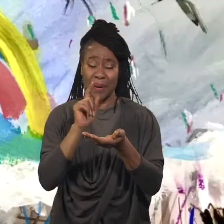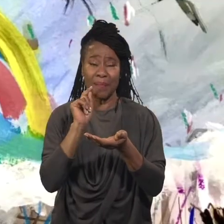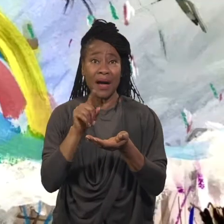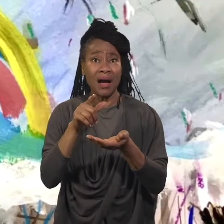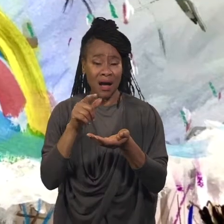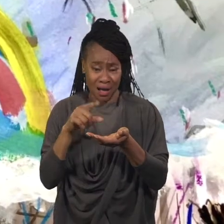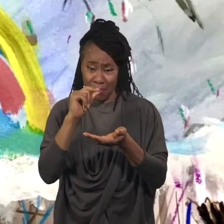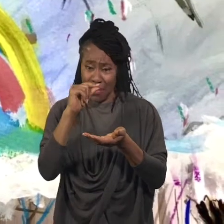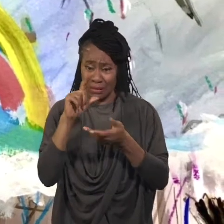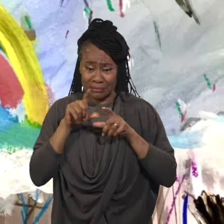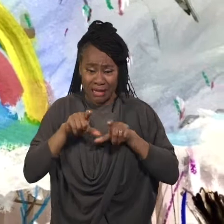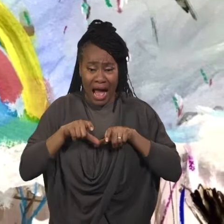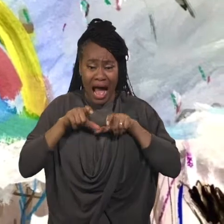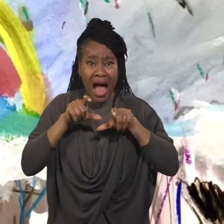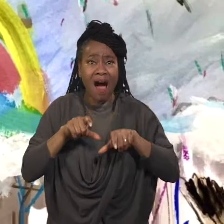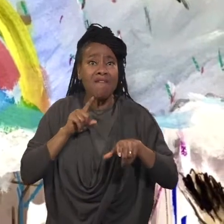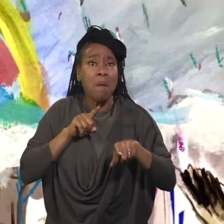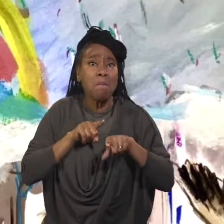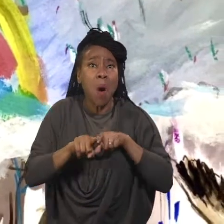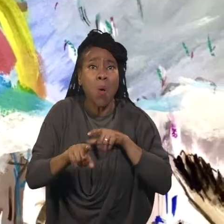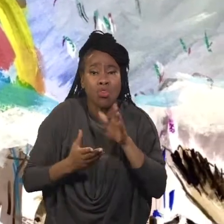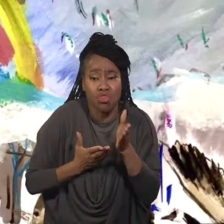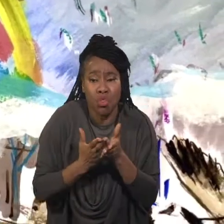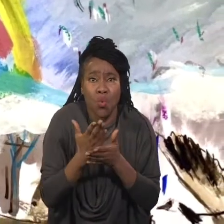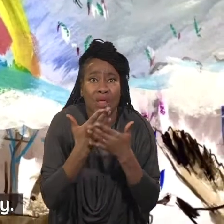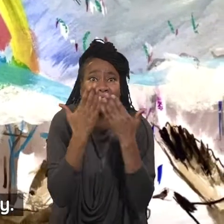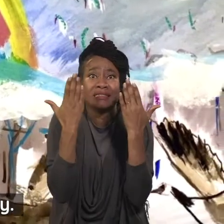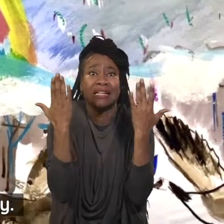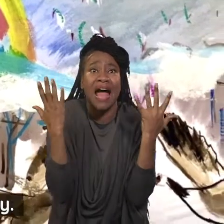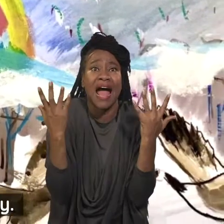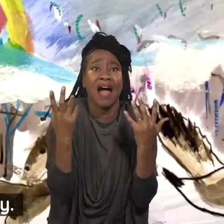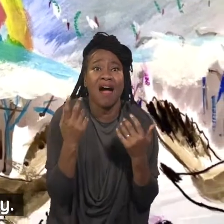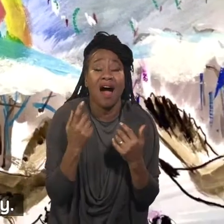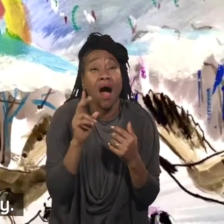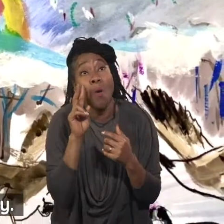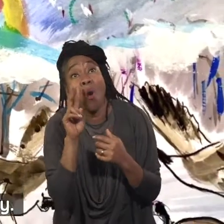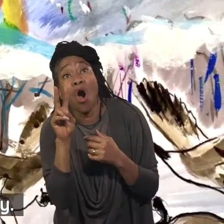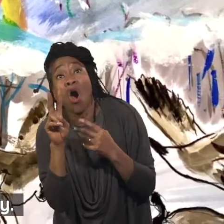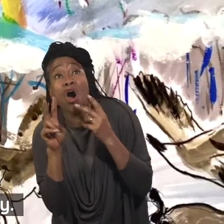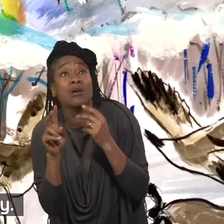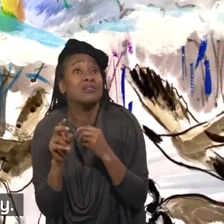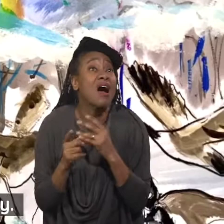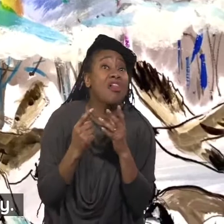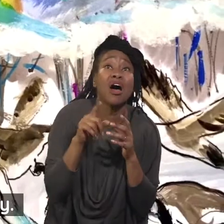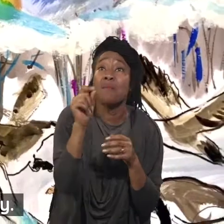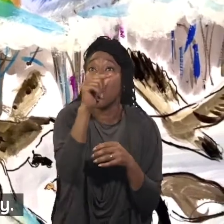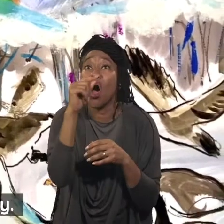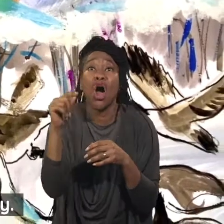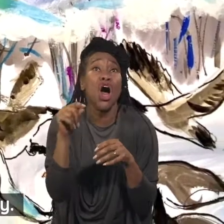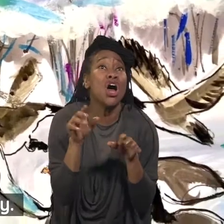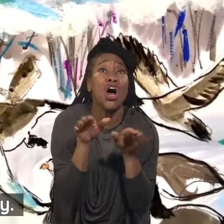It stayed with them for most of the day together and watched the other birds play.